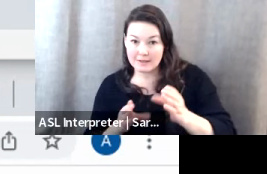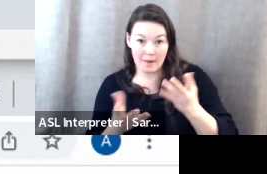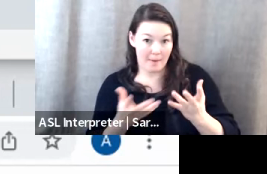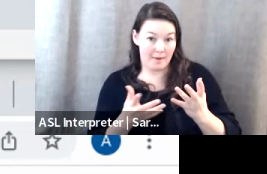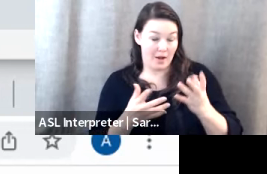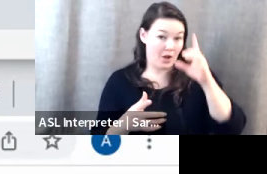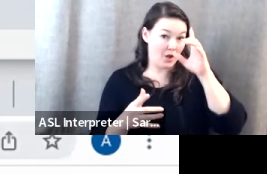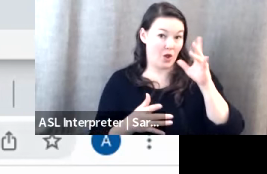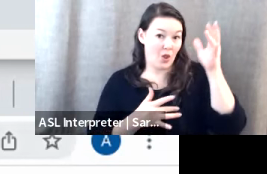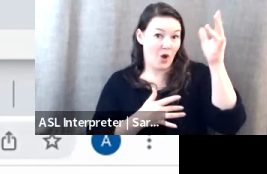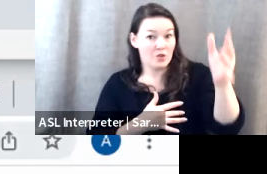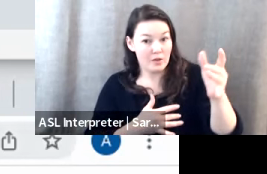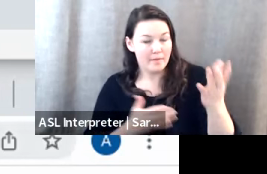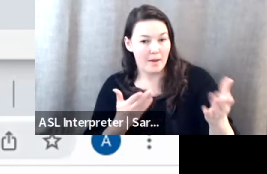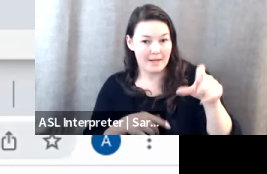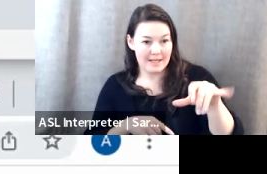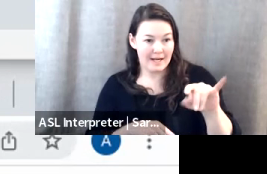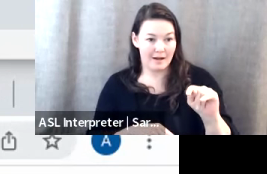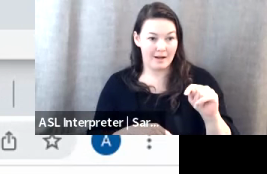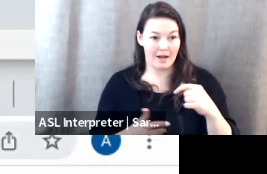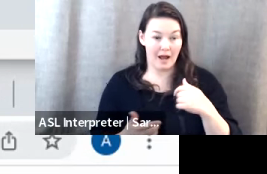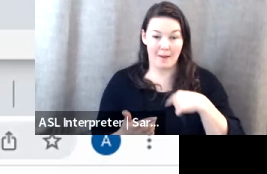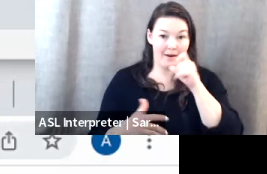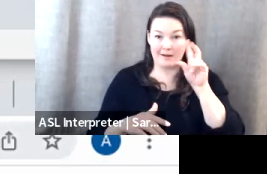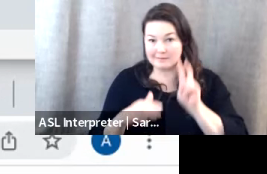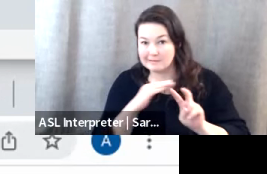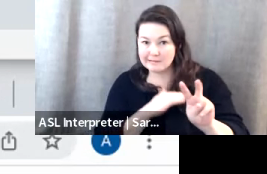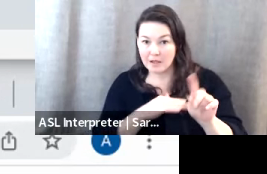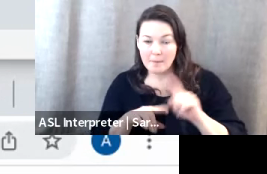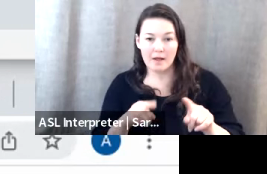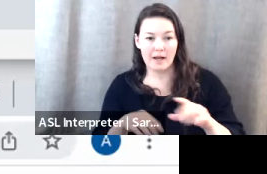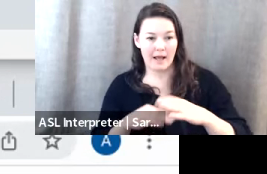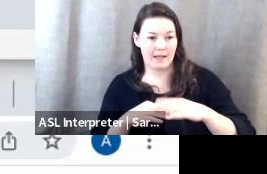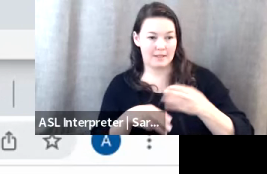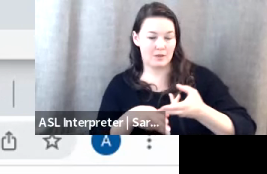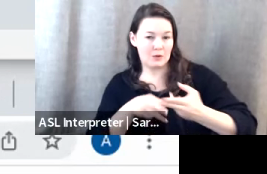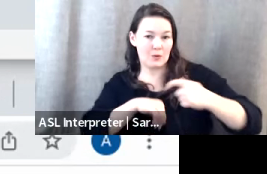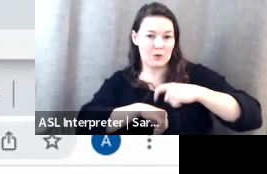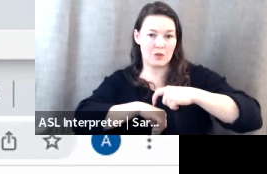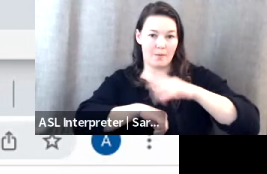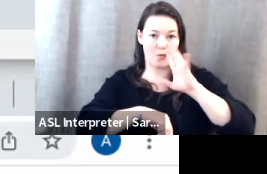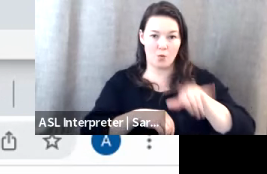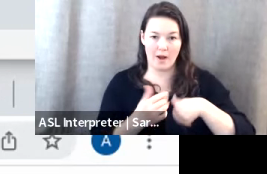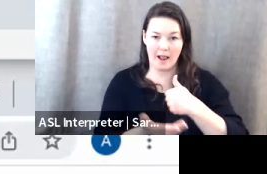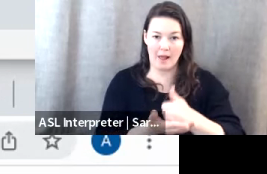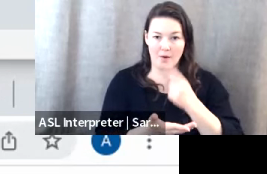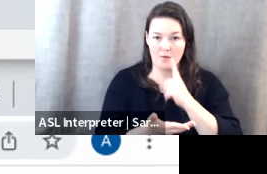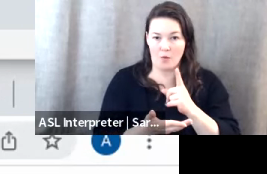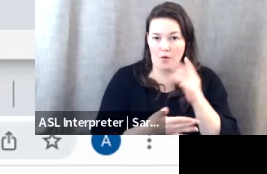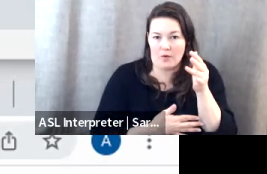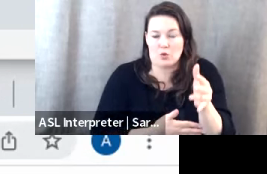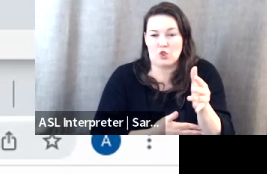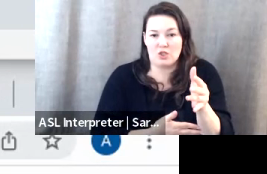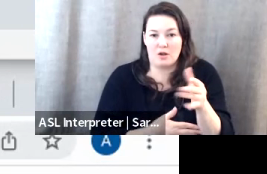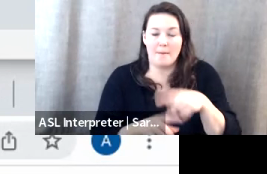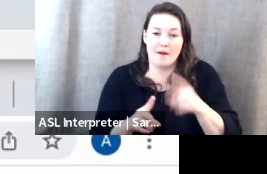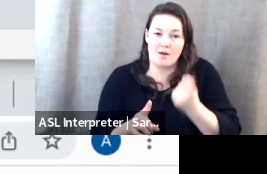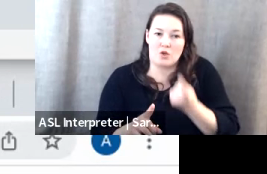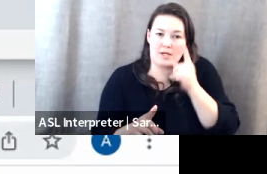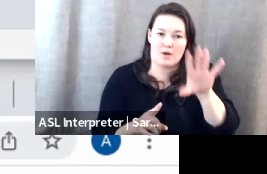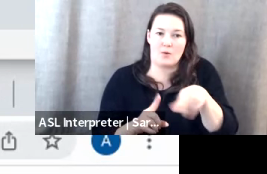And I'm not an economist, but at least in this short term, it will help them for the future. But I understand